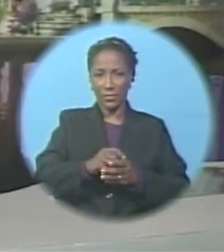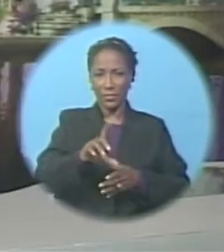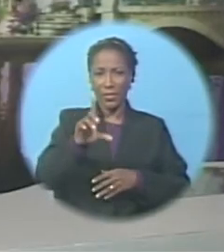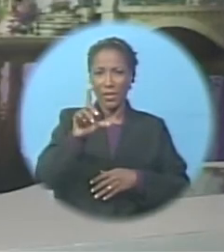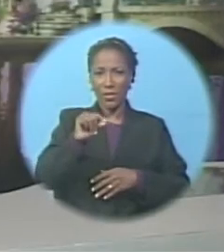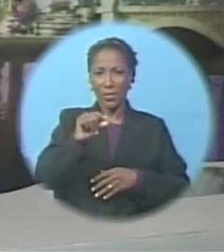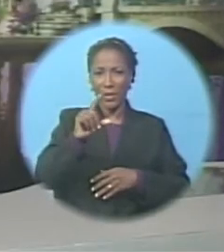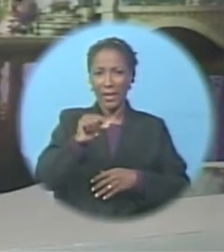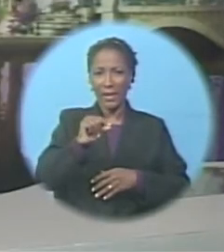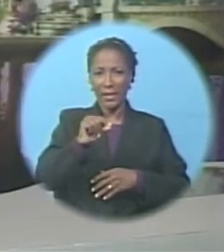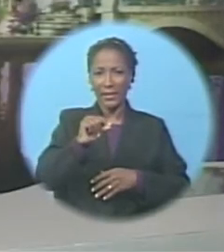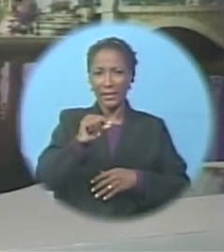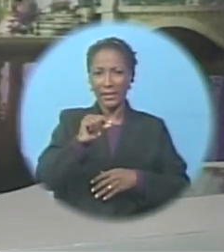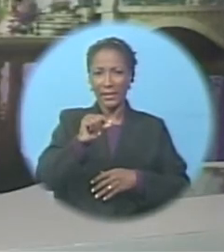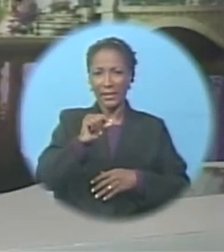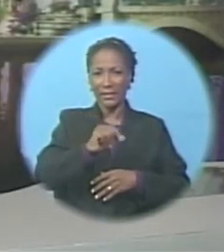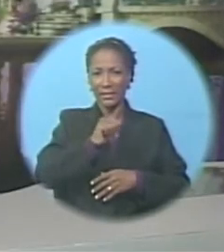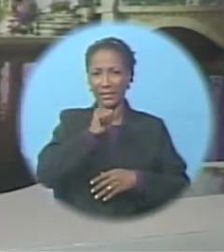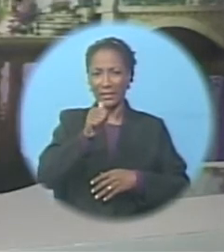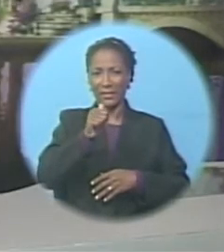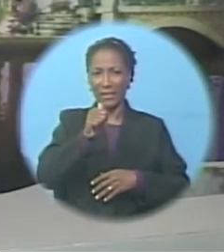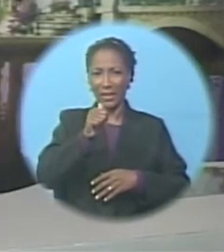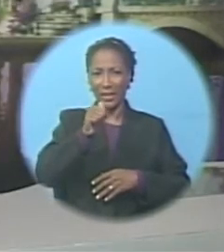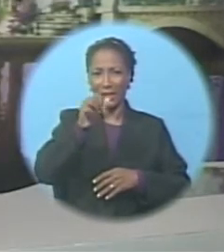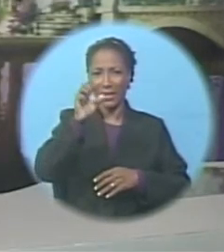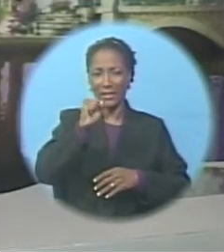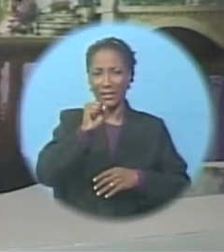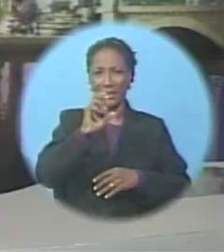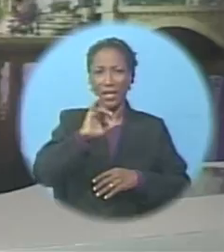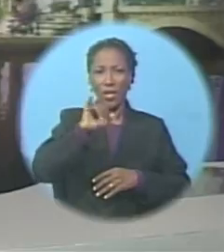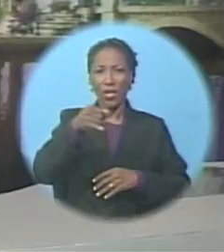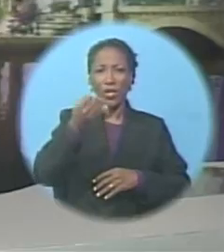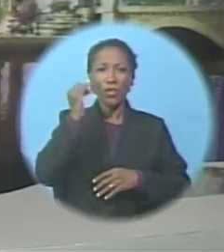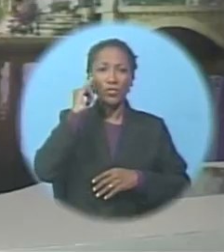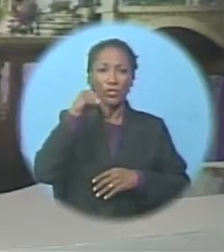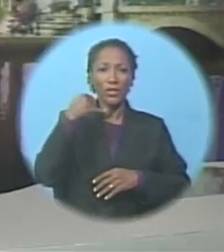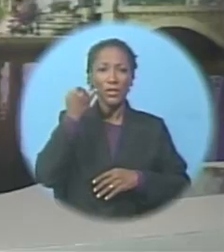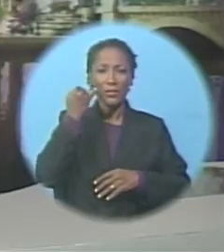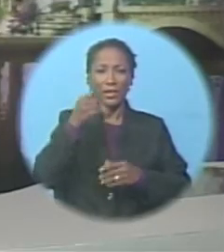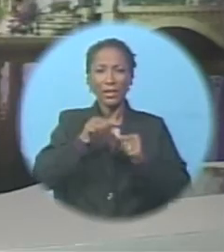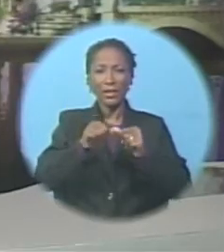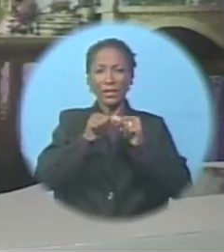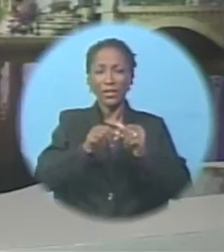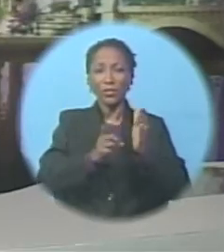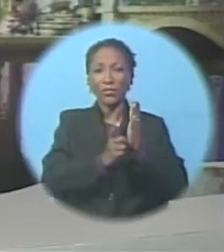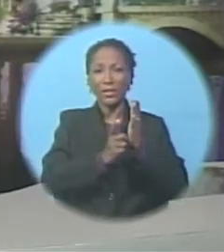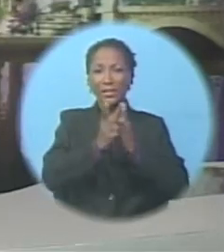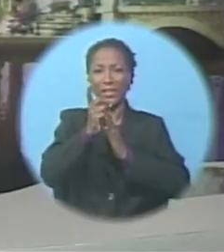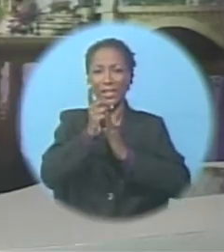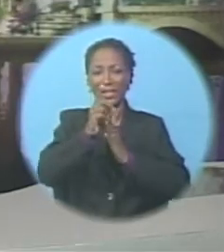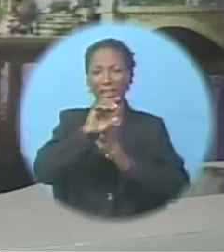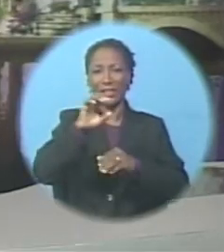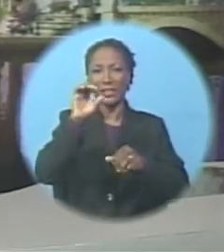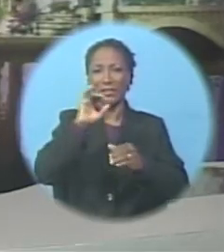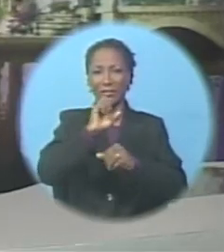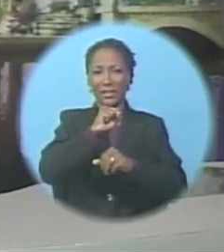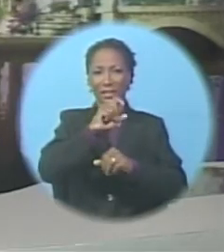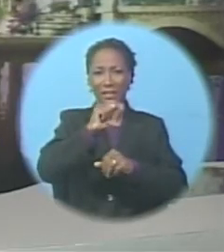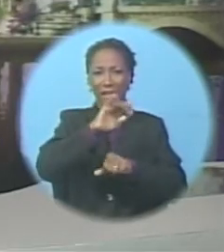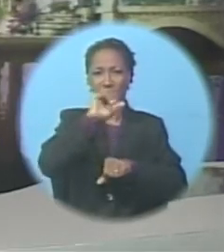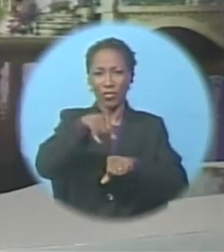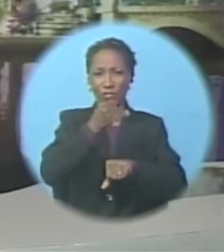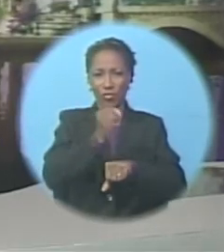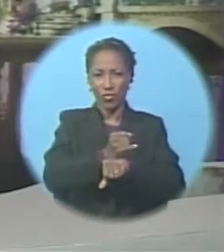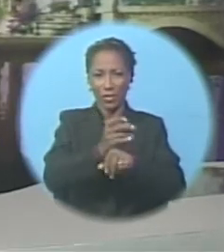20 unsung Josephines were honored for their contribution to the development of the parish of St. Joseph over the years. They were recognized